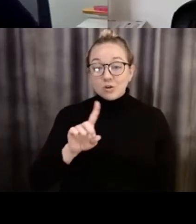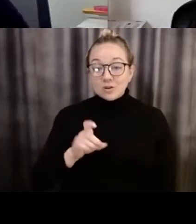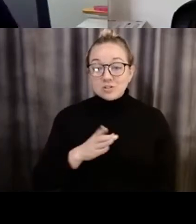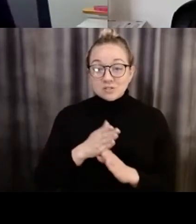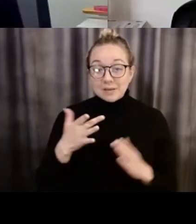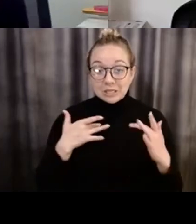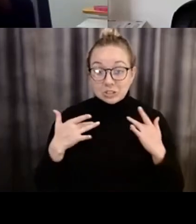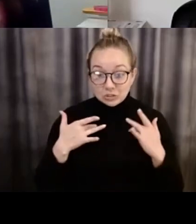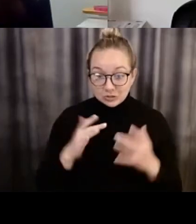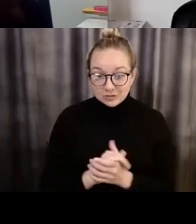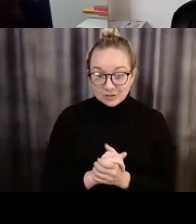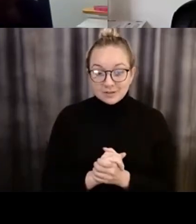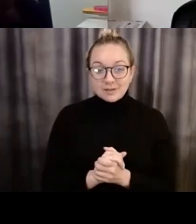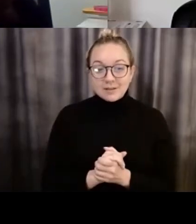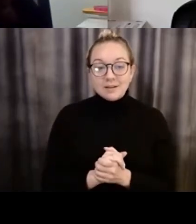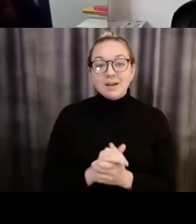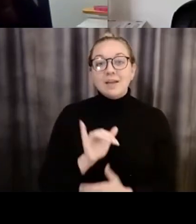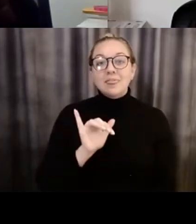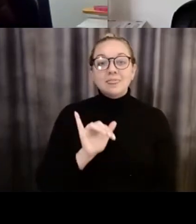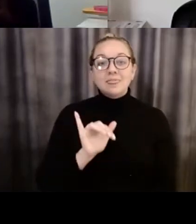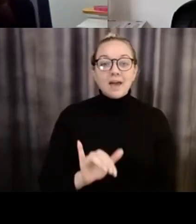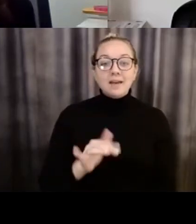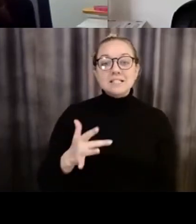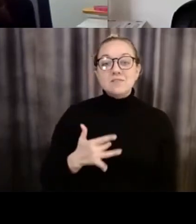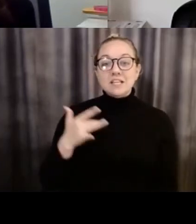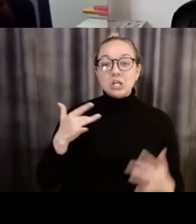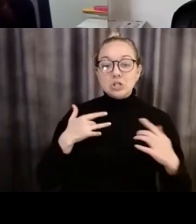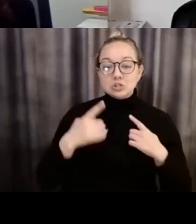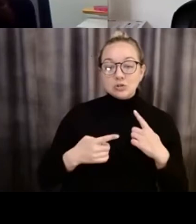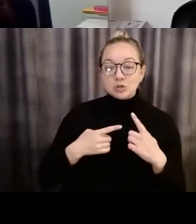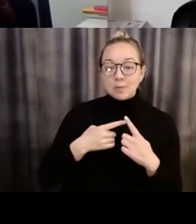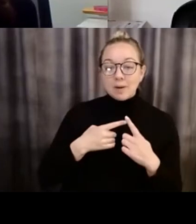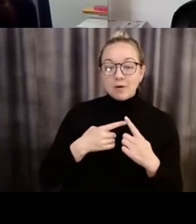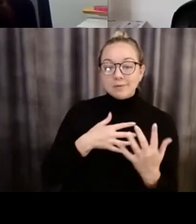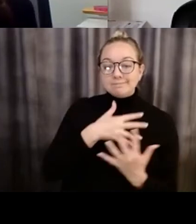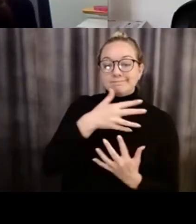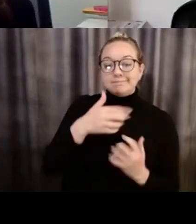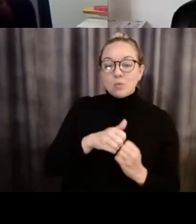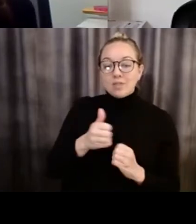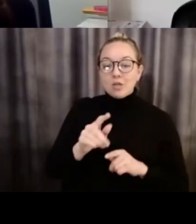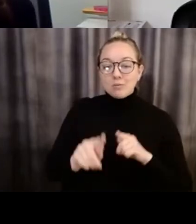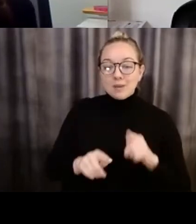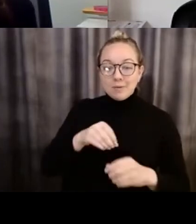concern about being around other people. And we will also have Jean start out with this one.